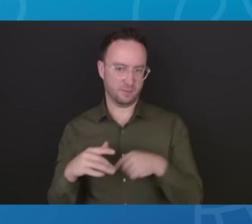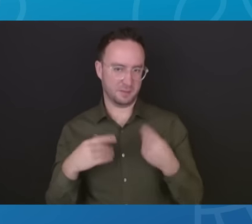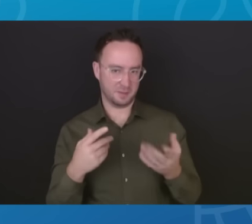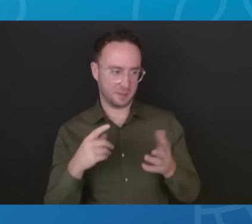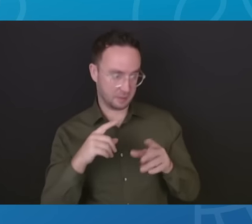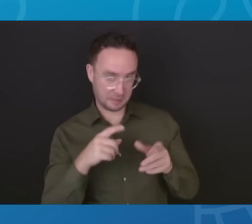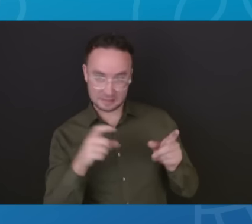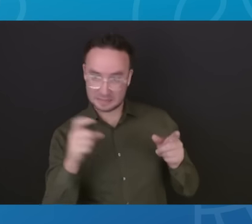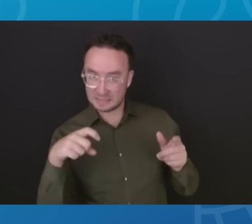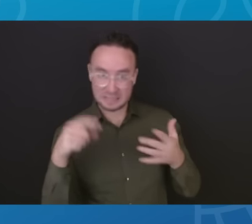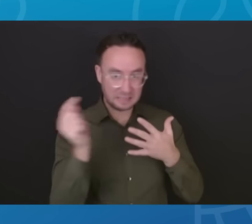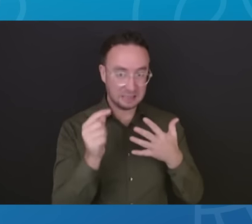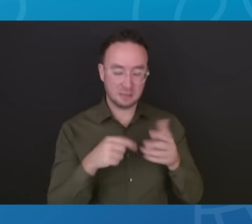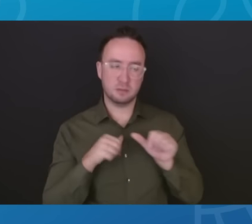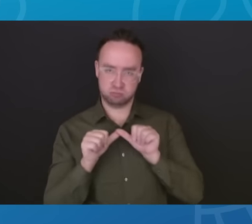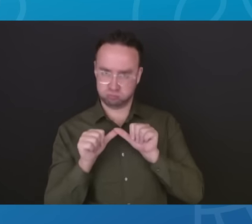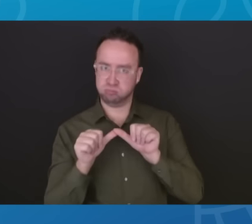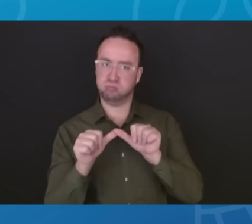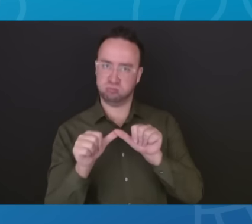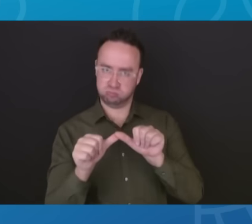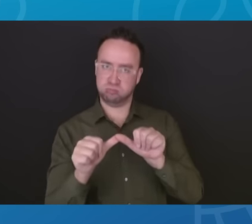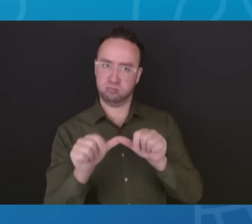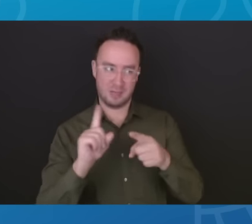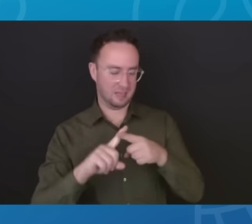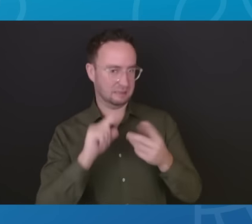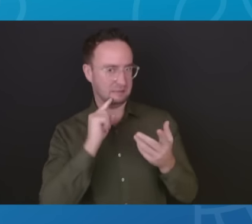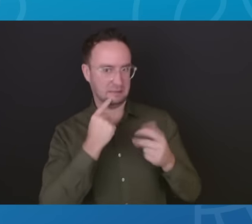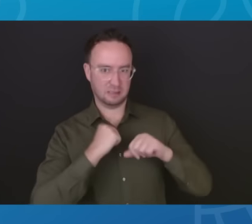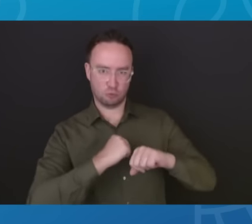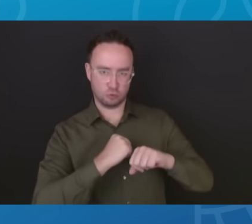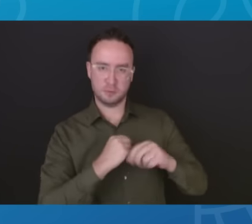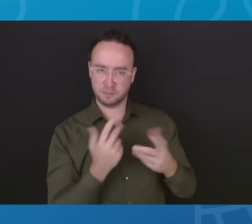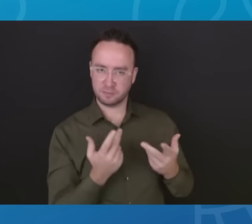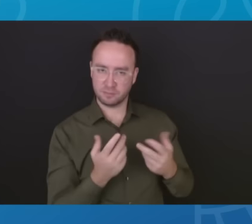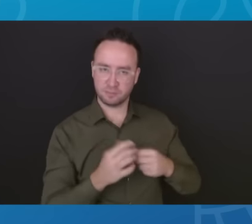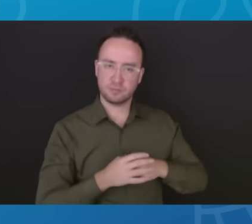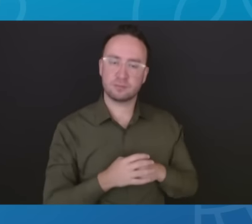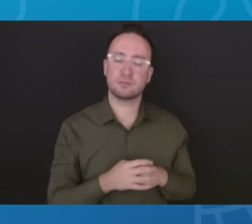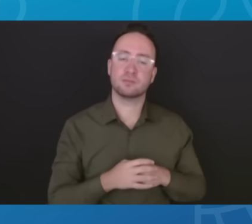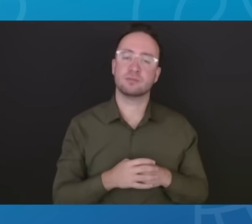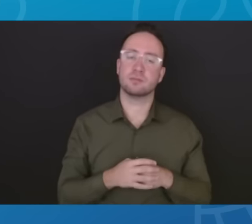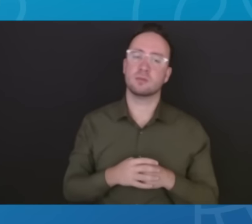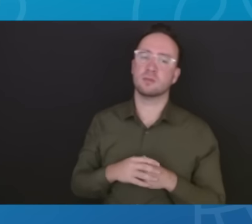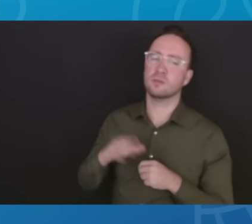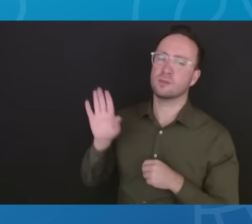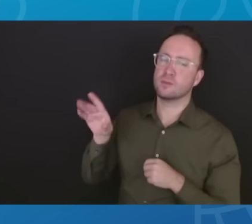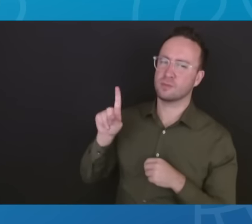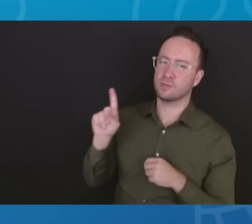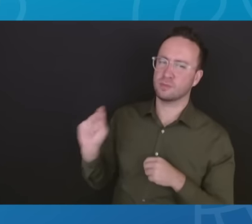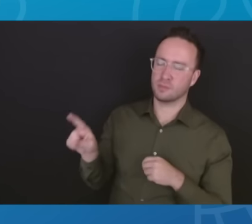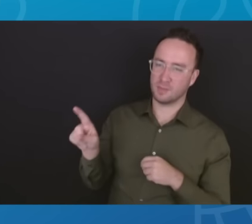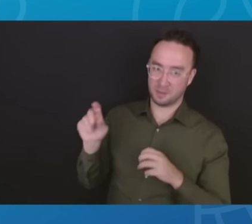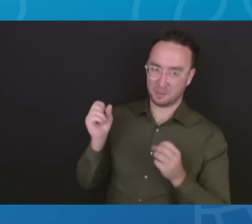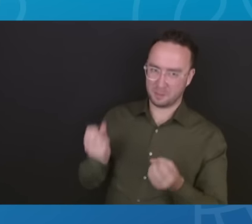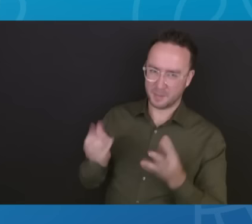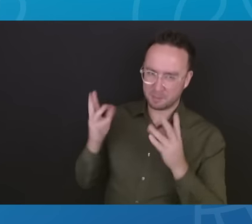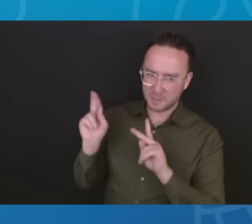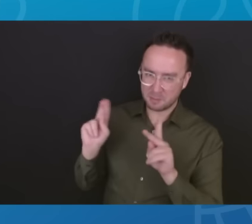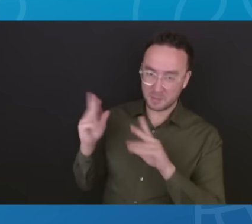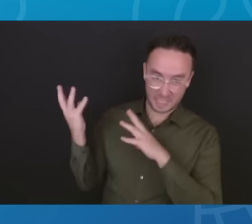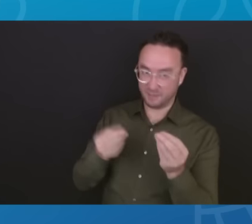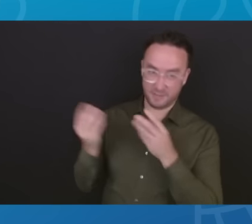so the number who have left and the 150 today, that you think constitutes, and I'm not saying it shouldn't, but I just want to